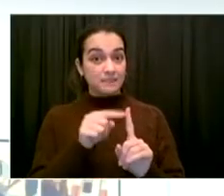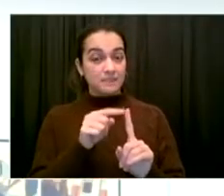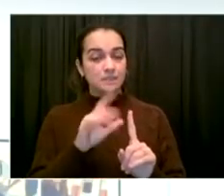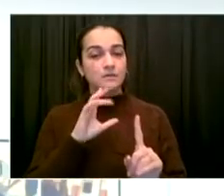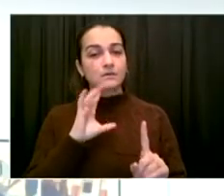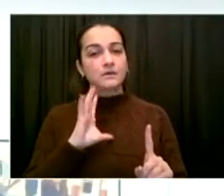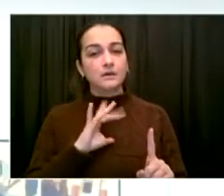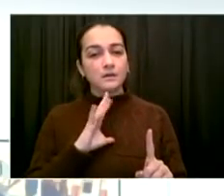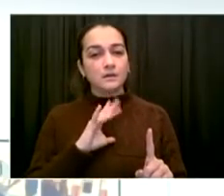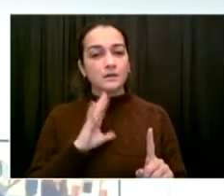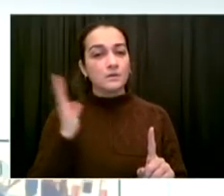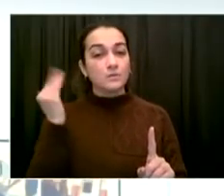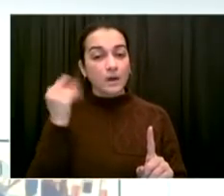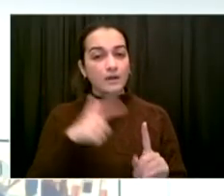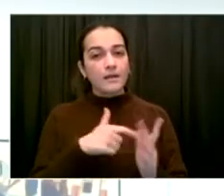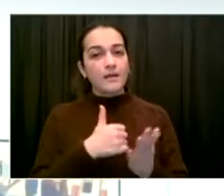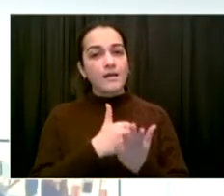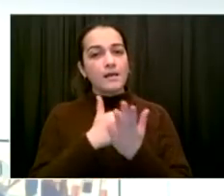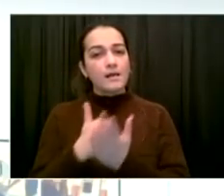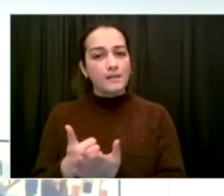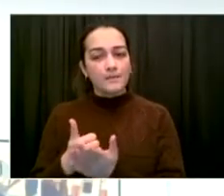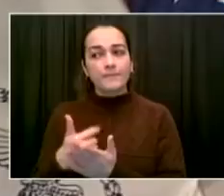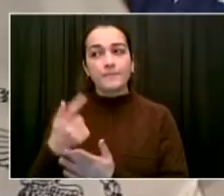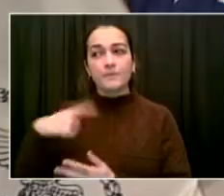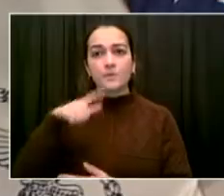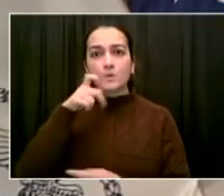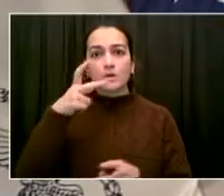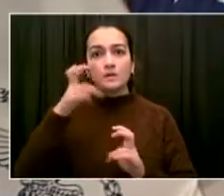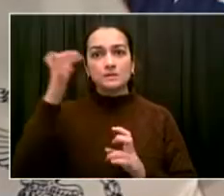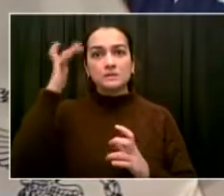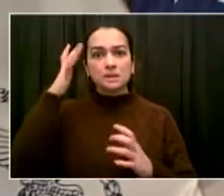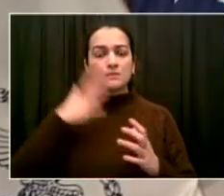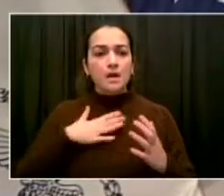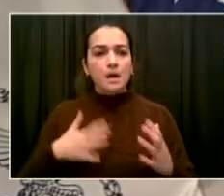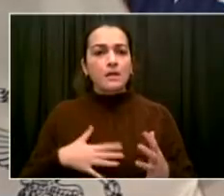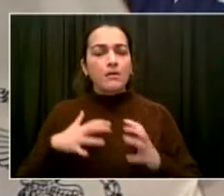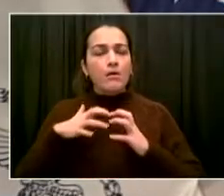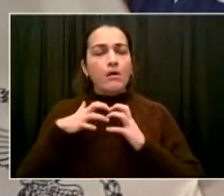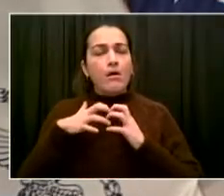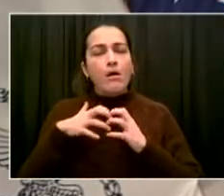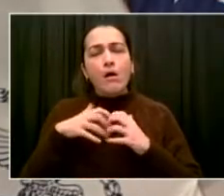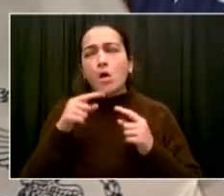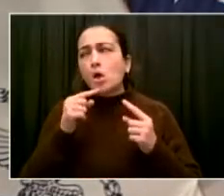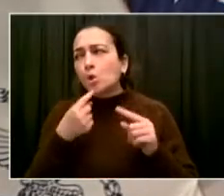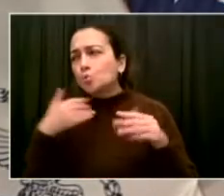about. Thank you. Thank you, Dave. The next is Kevin Duggan from AM New York.